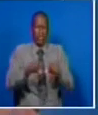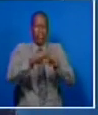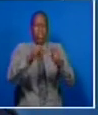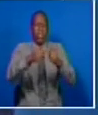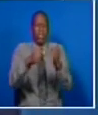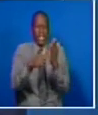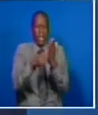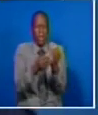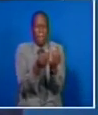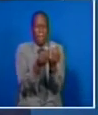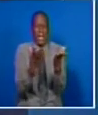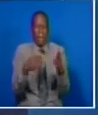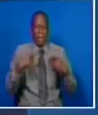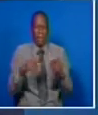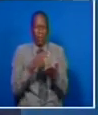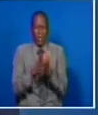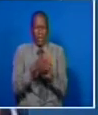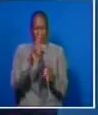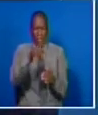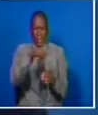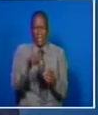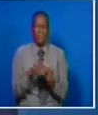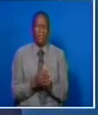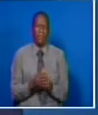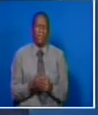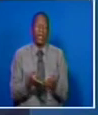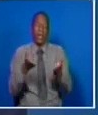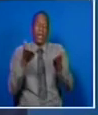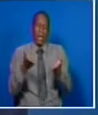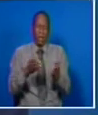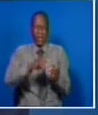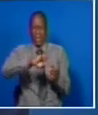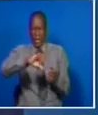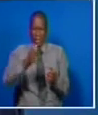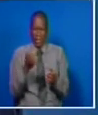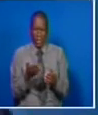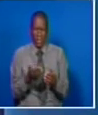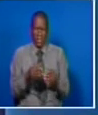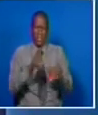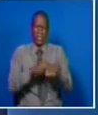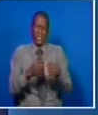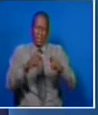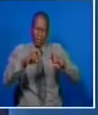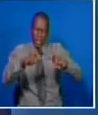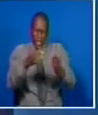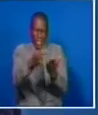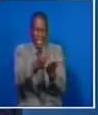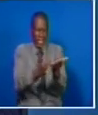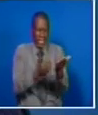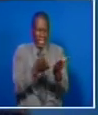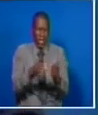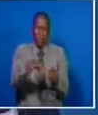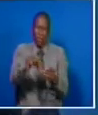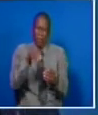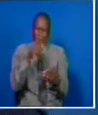of very many innocent people. Then, on the other one, when we looked at that list, we found